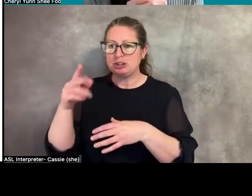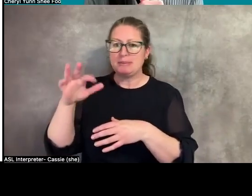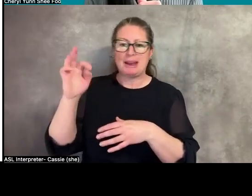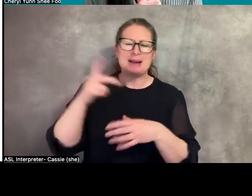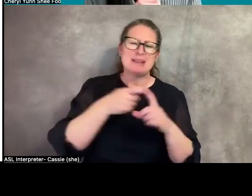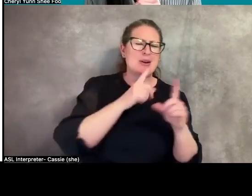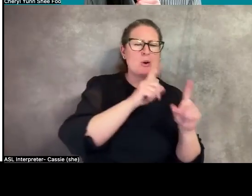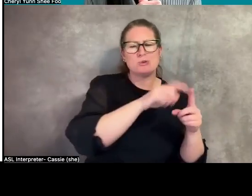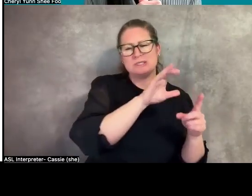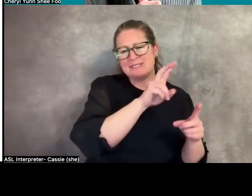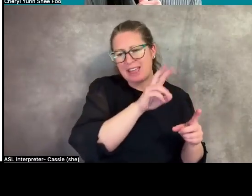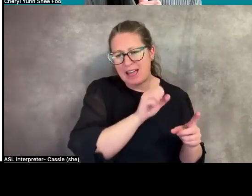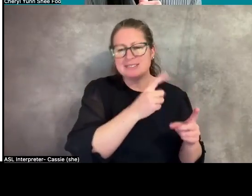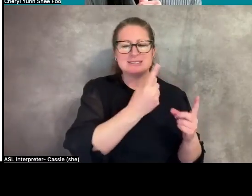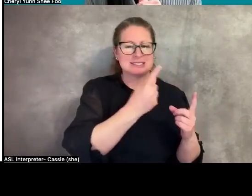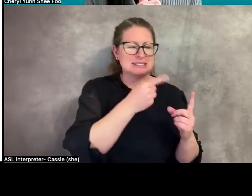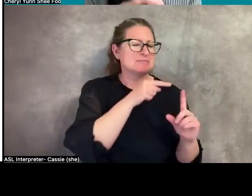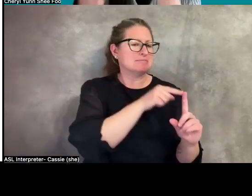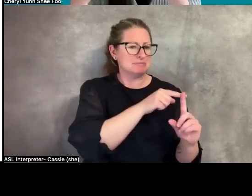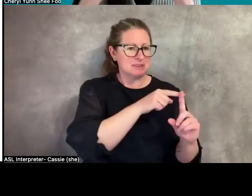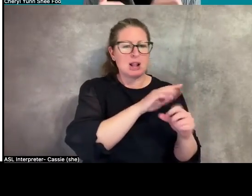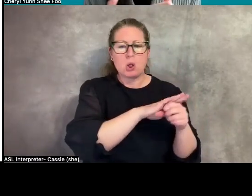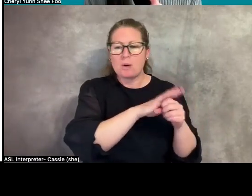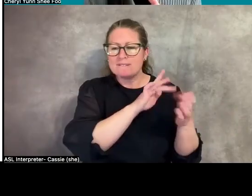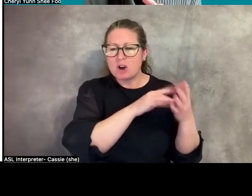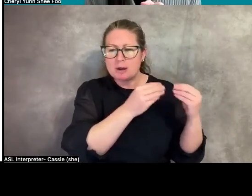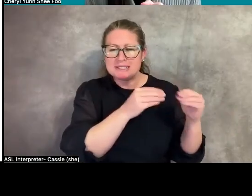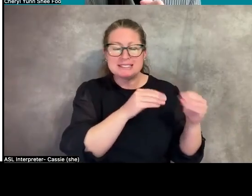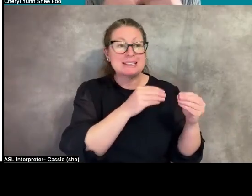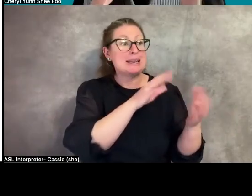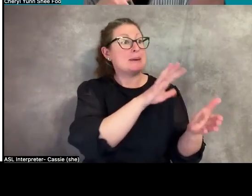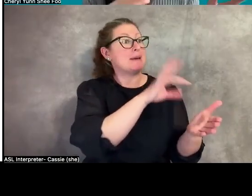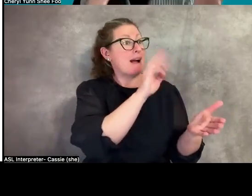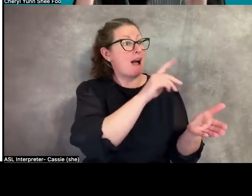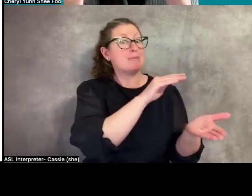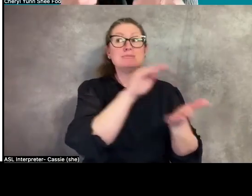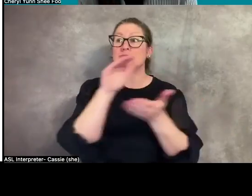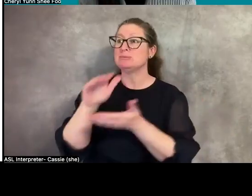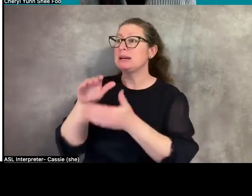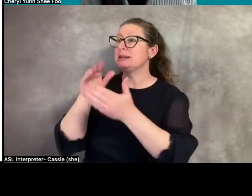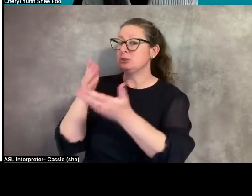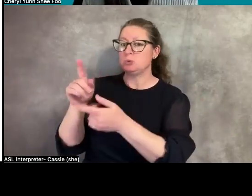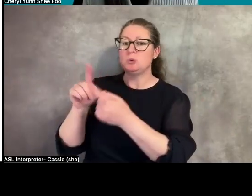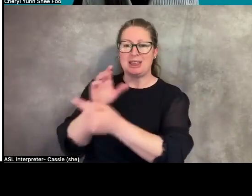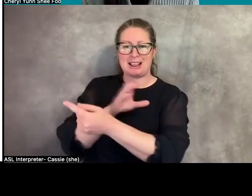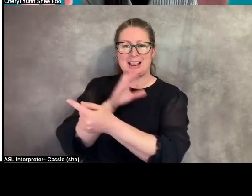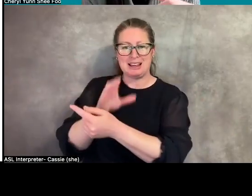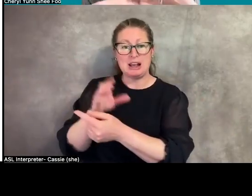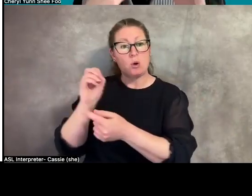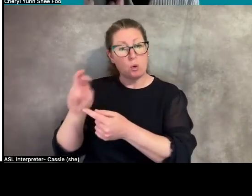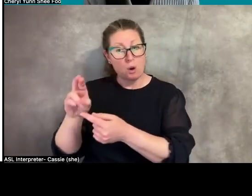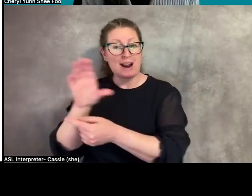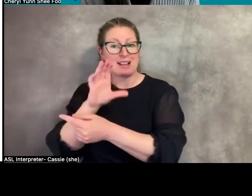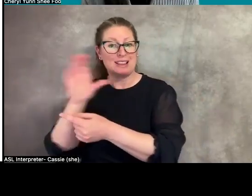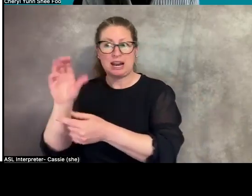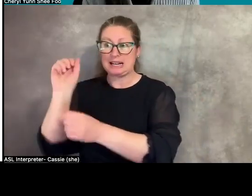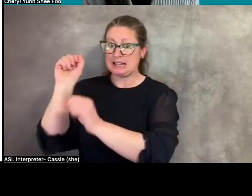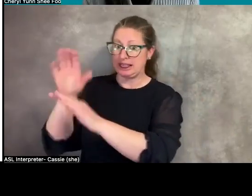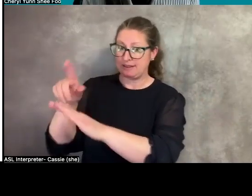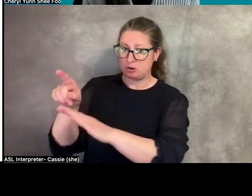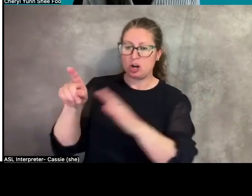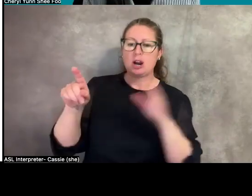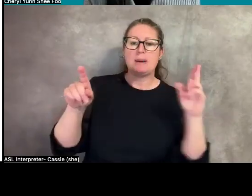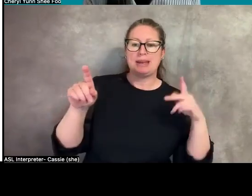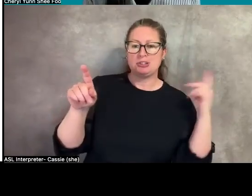or their local pharmacy. They bring it into the clinic, or it gets delivered to the clinic and then administered by